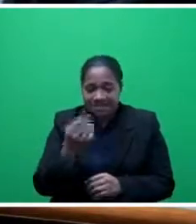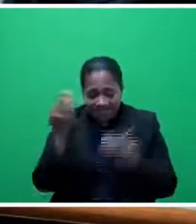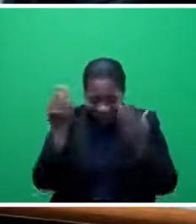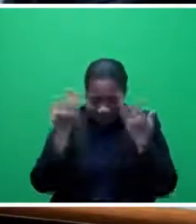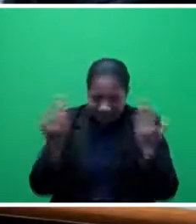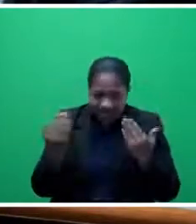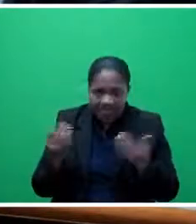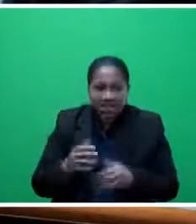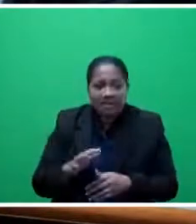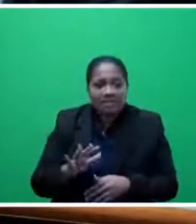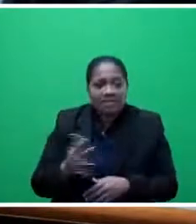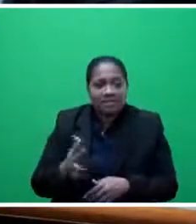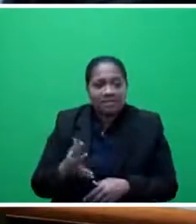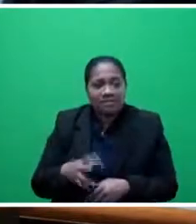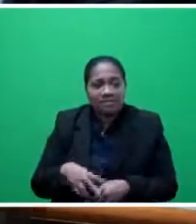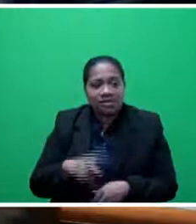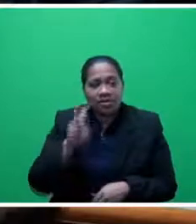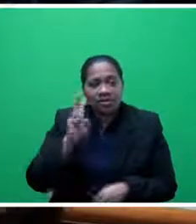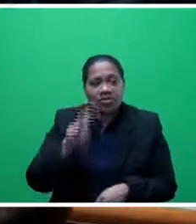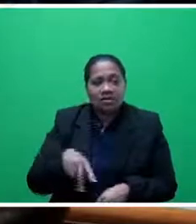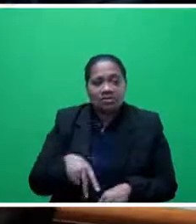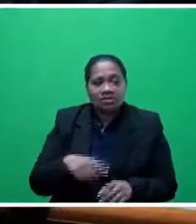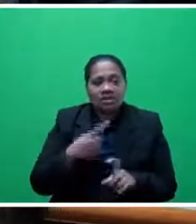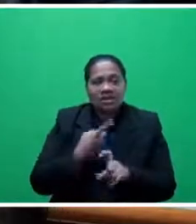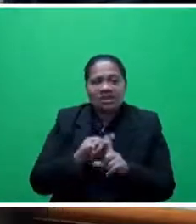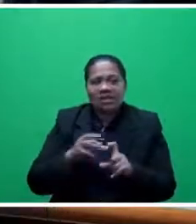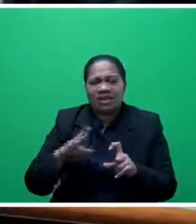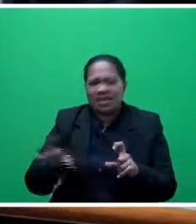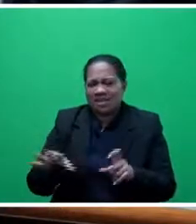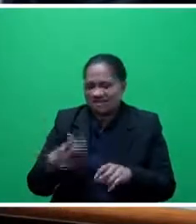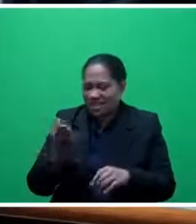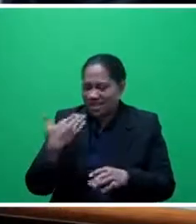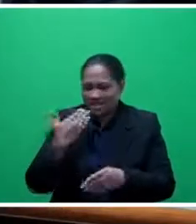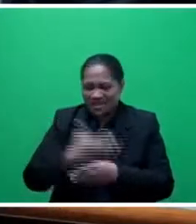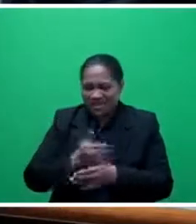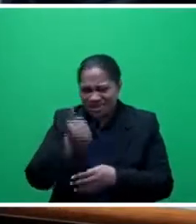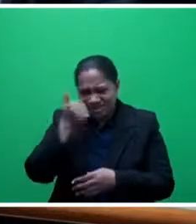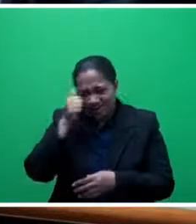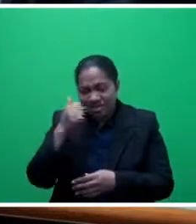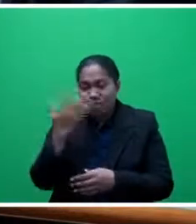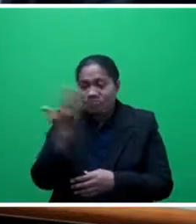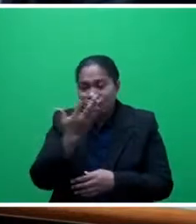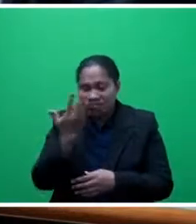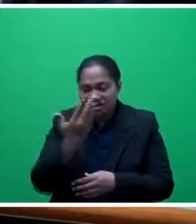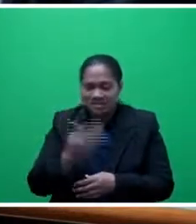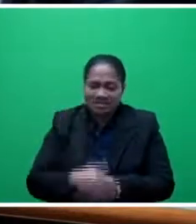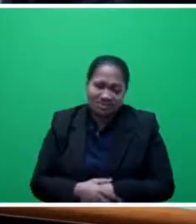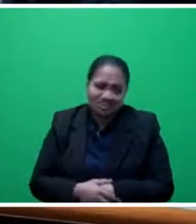Maybe he's watched Kader Khan last night, in one of the Bollywood movies.